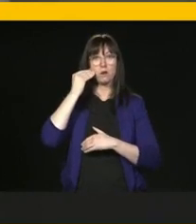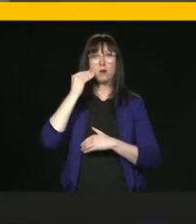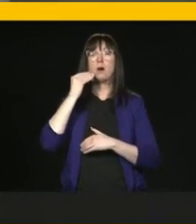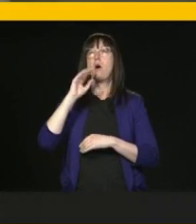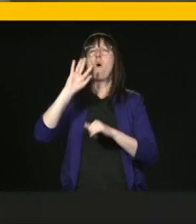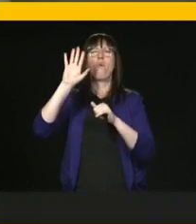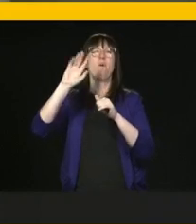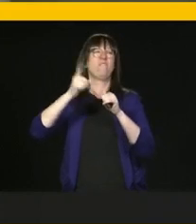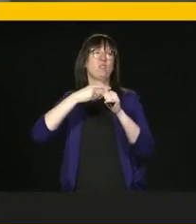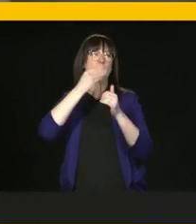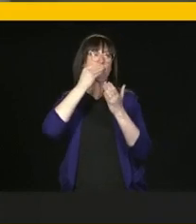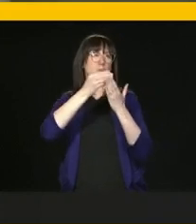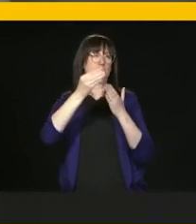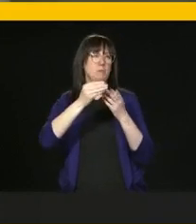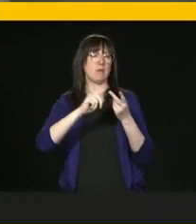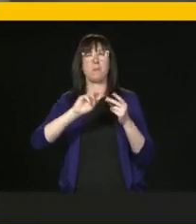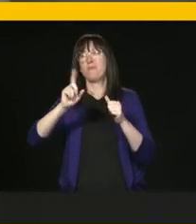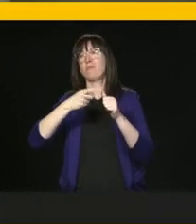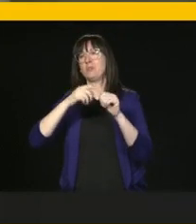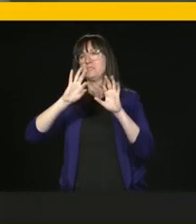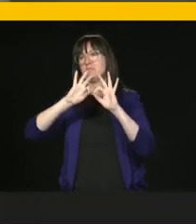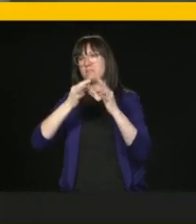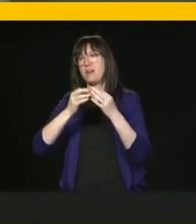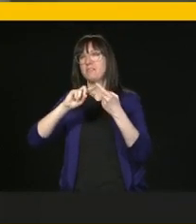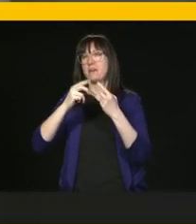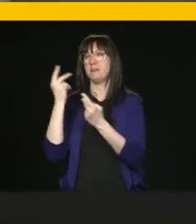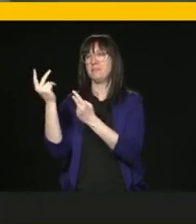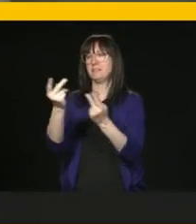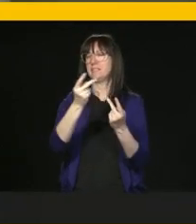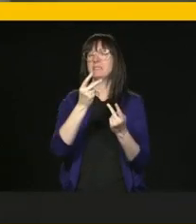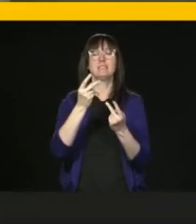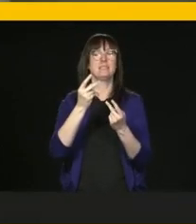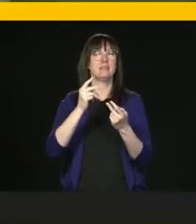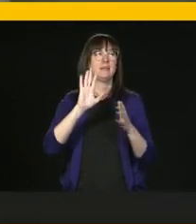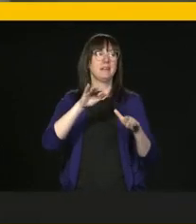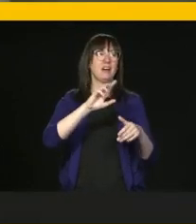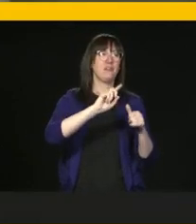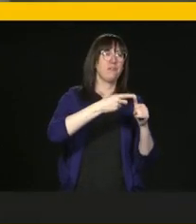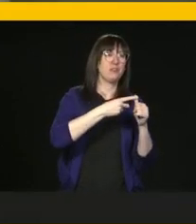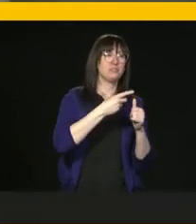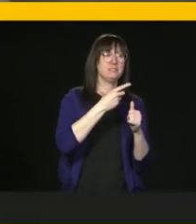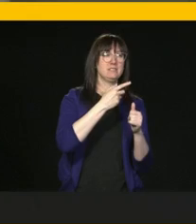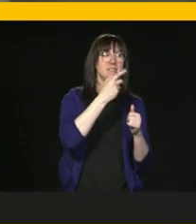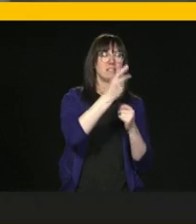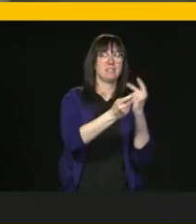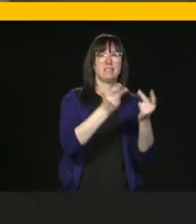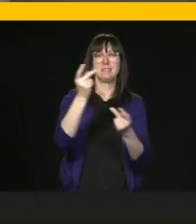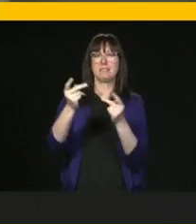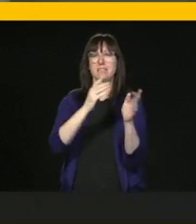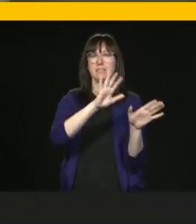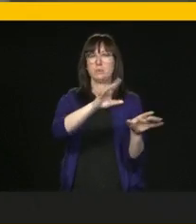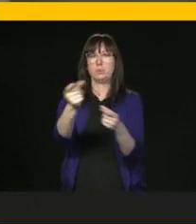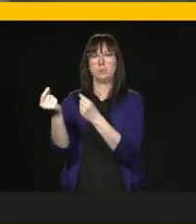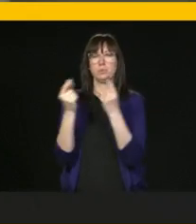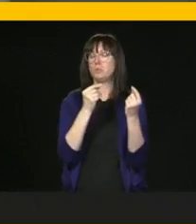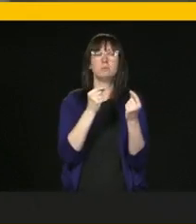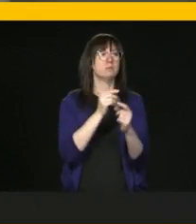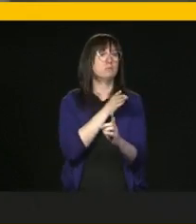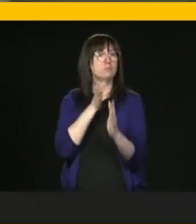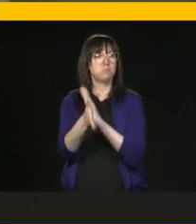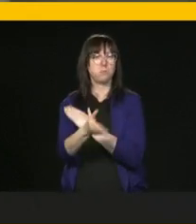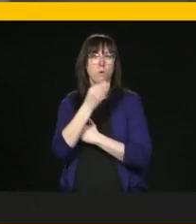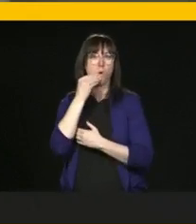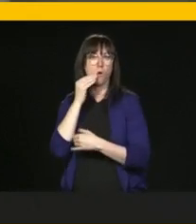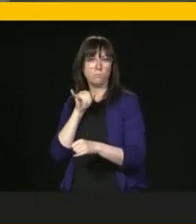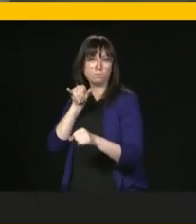or family on the way home, that they're not stopping anywhere but going directly home and doing so safely. We are looking at